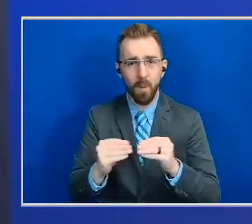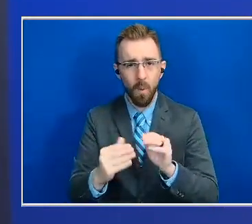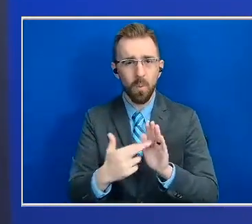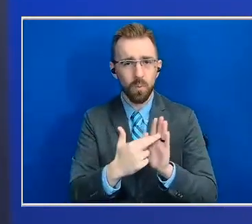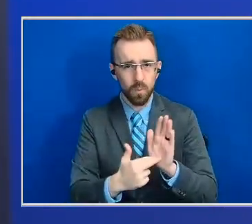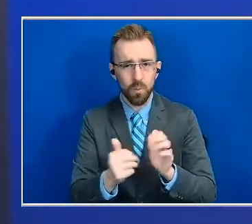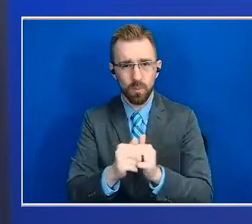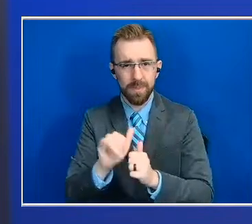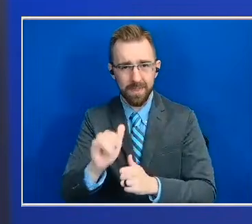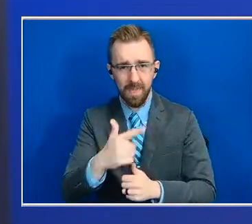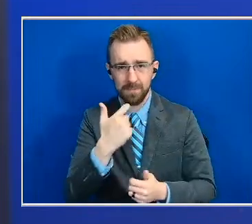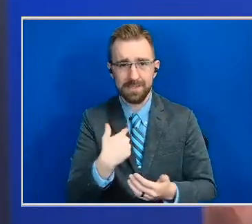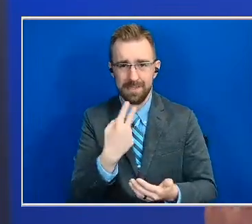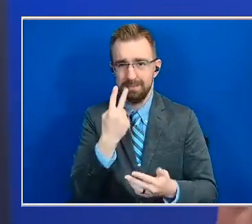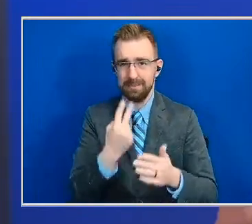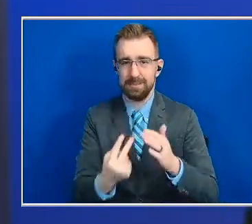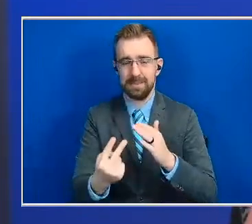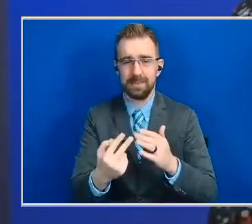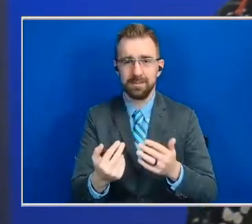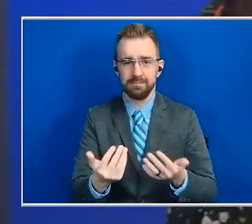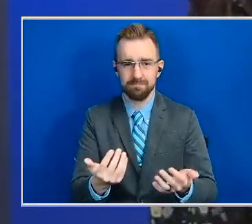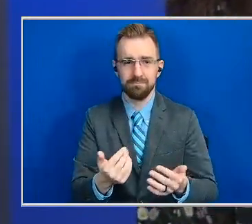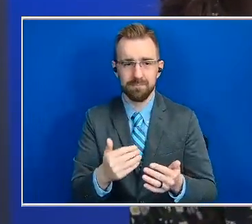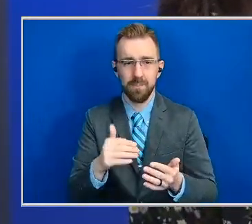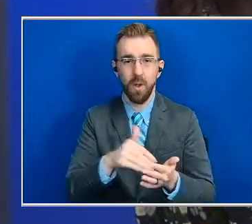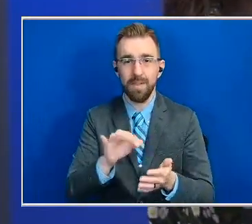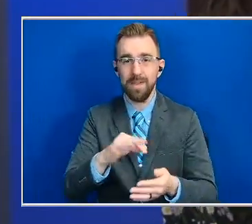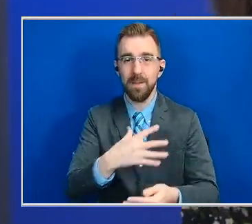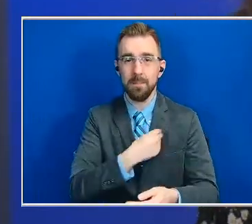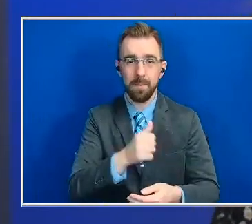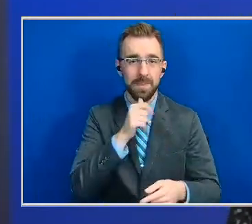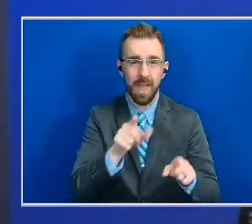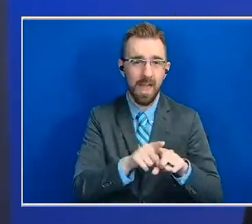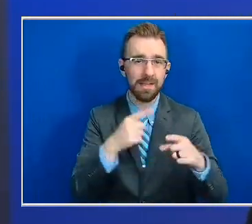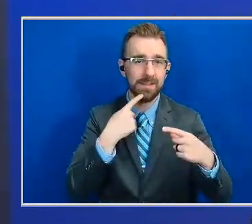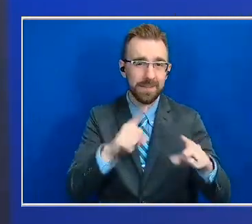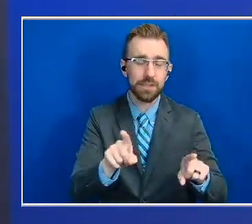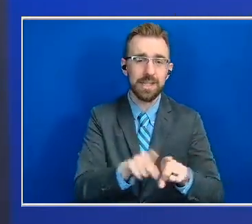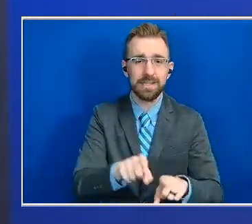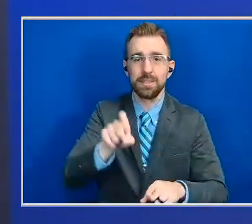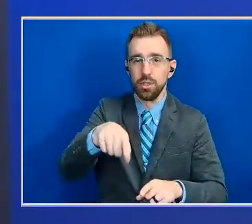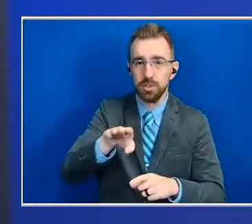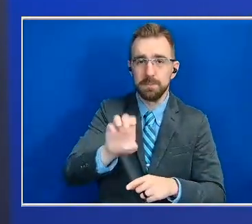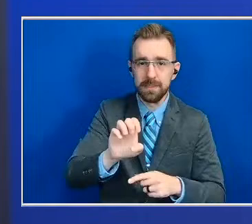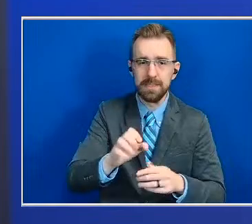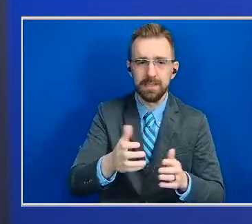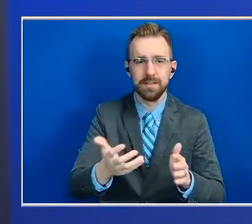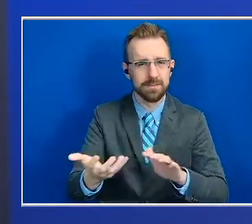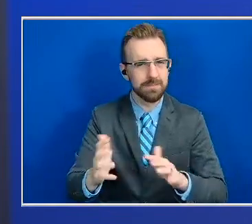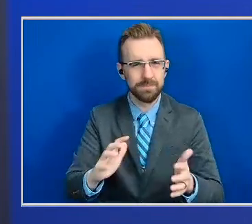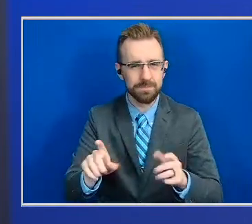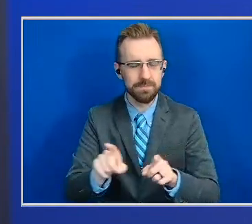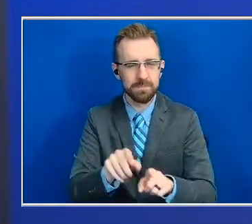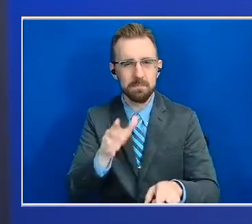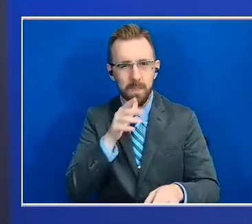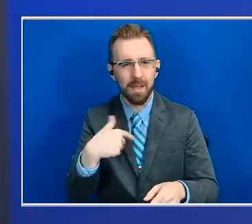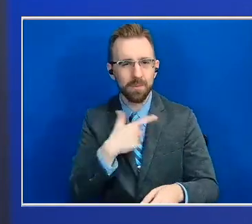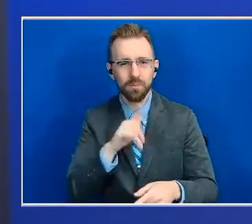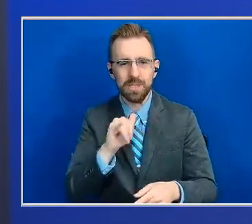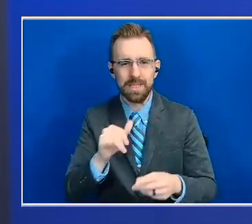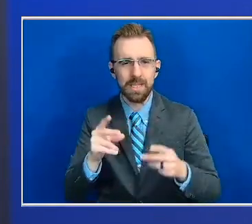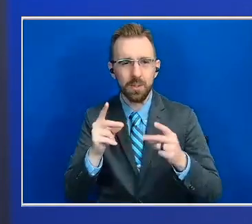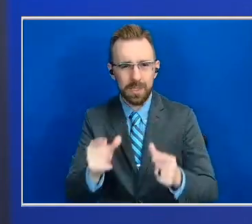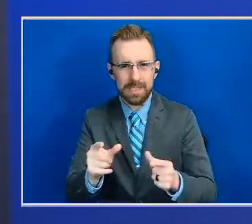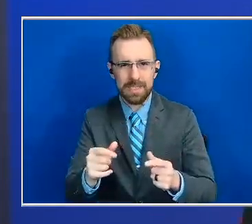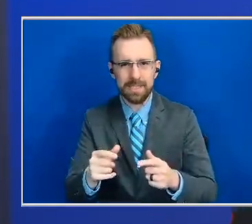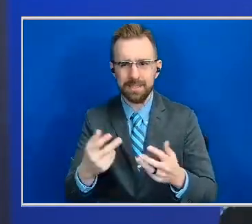see that oftentimes if the pump is not as efficient as it needs to be, as moms, I think we're real quickly blaming ourselves